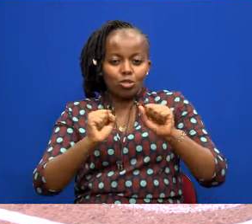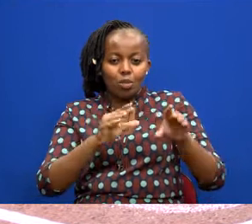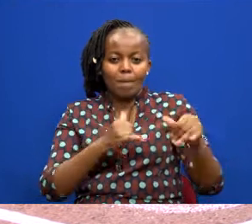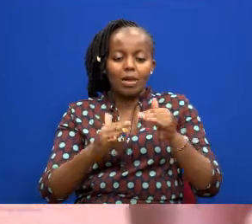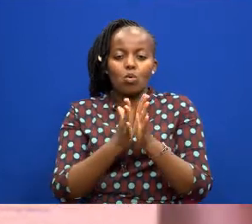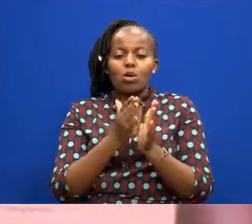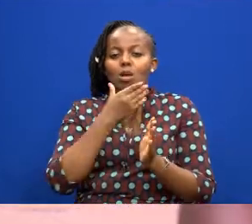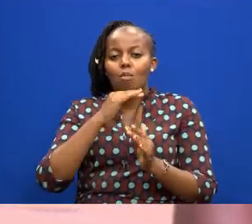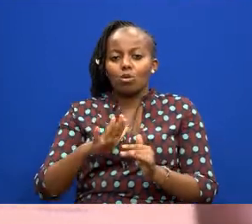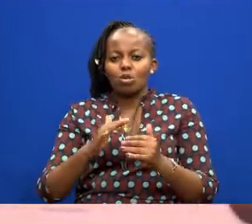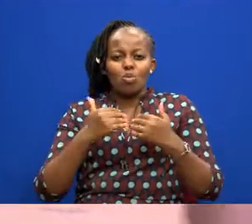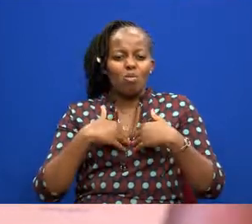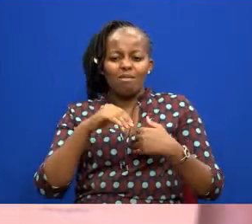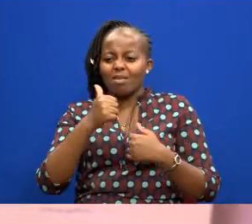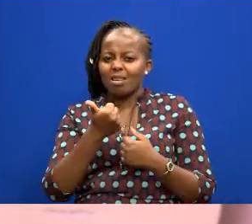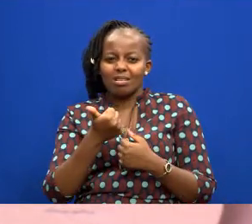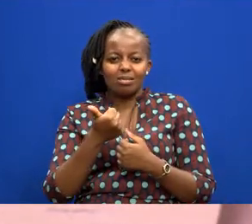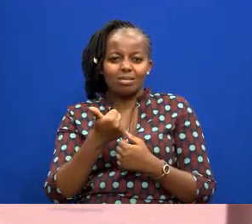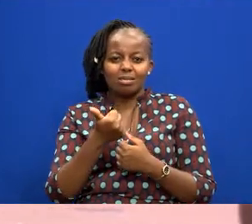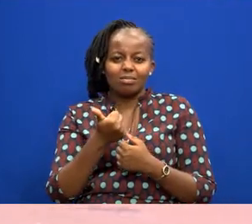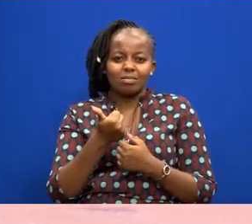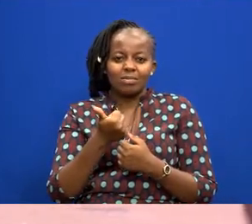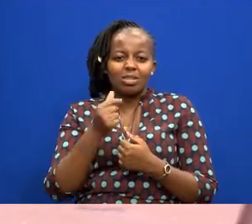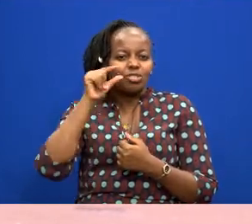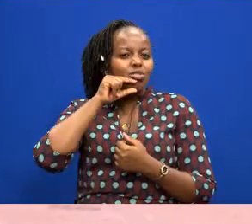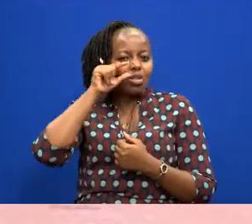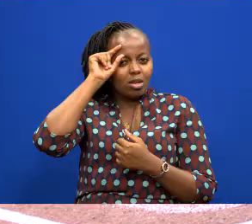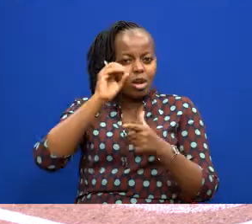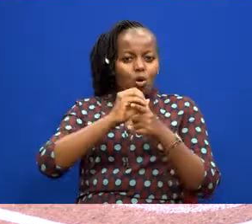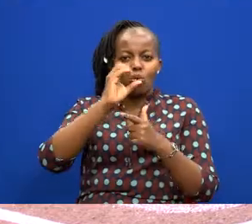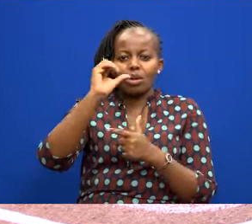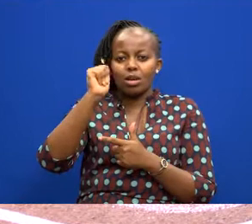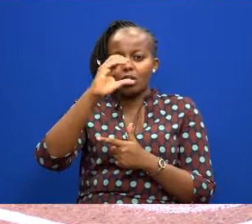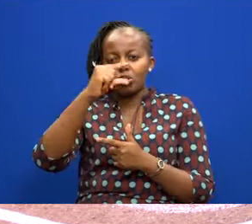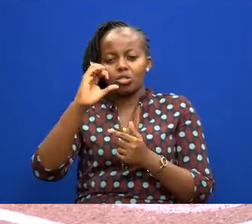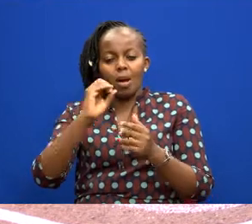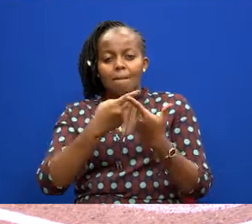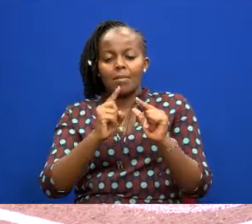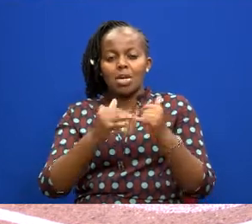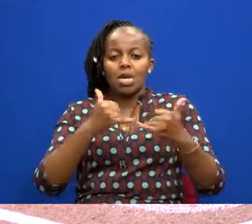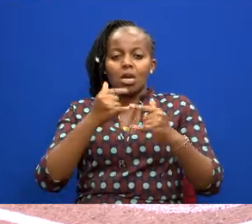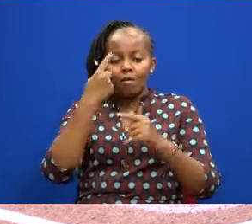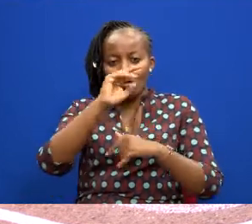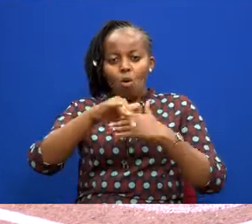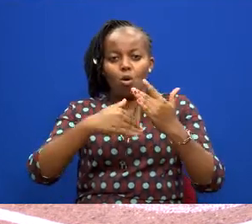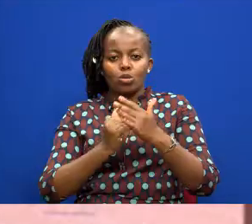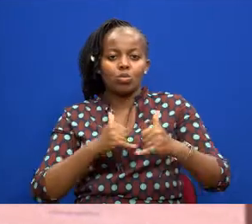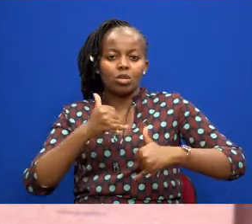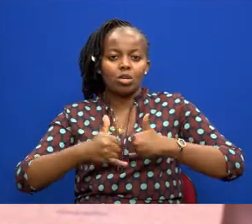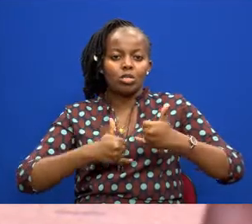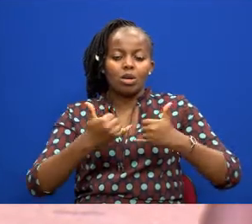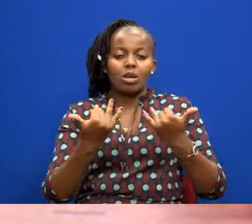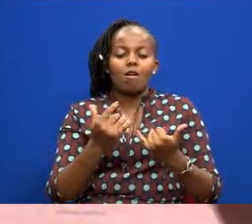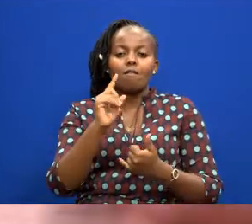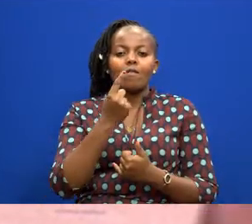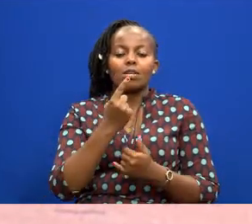It's a game that is played, it doesn't have any age, it doesn't have any gender. It's just a game for all of us to enjoy. So first